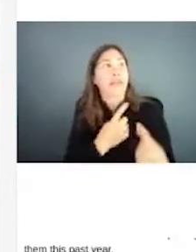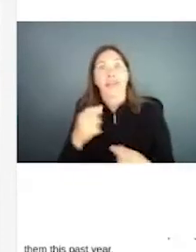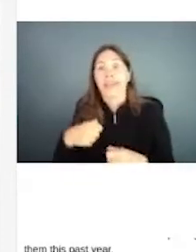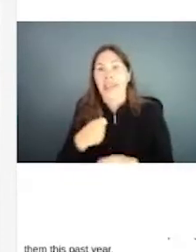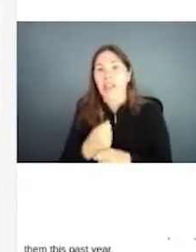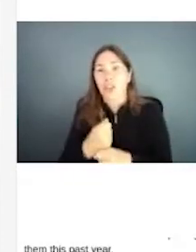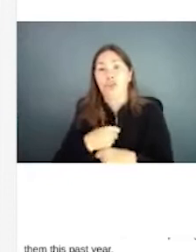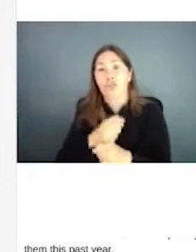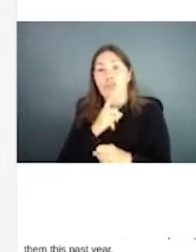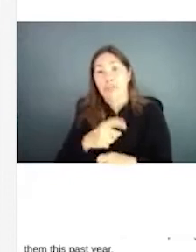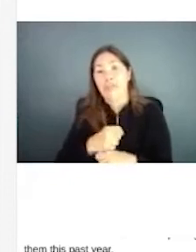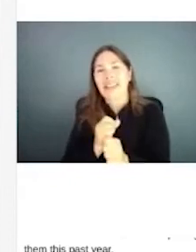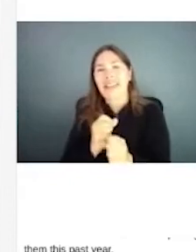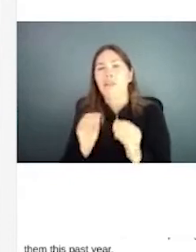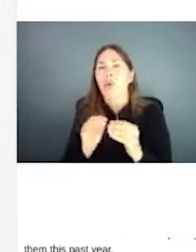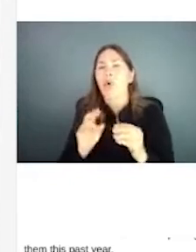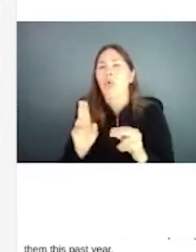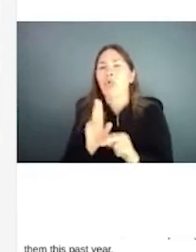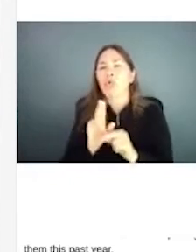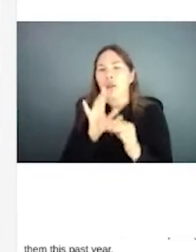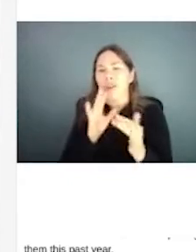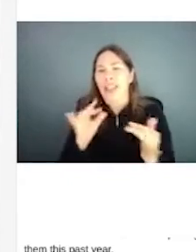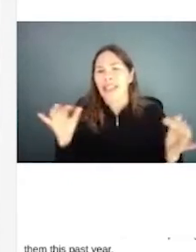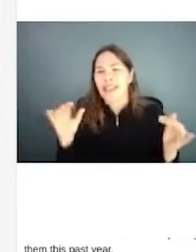really making user-friendly resources.